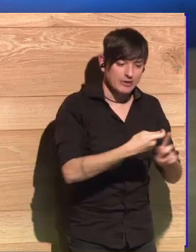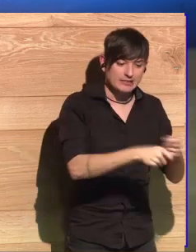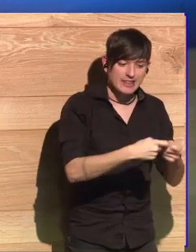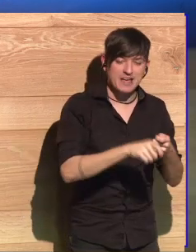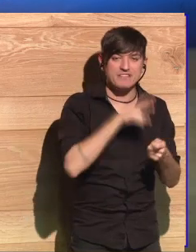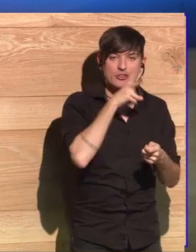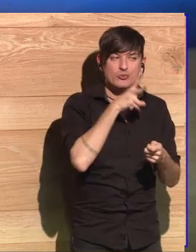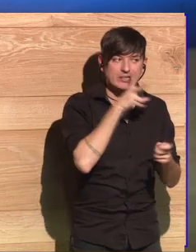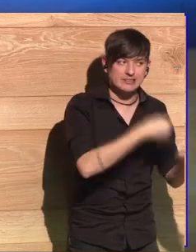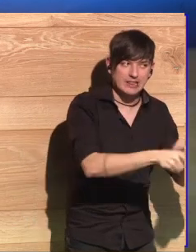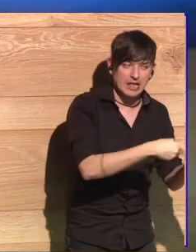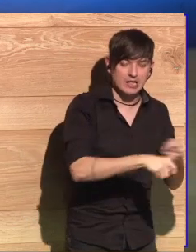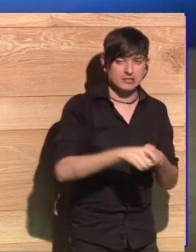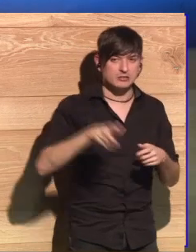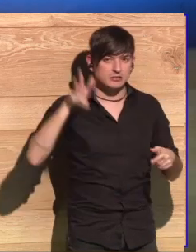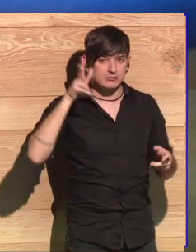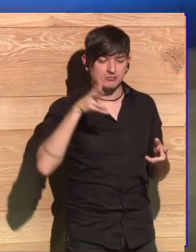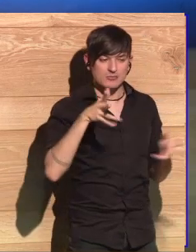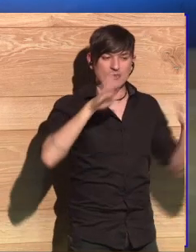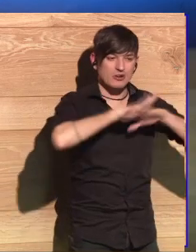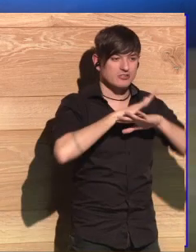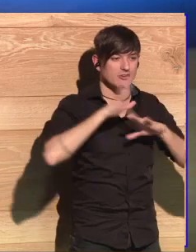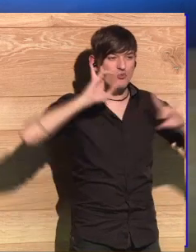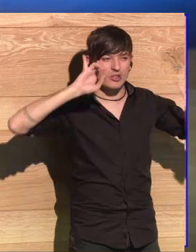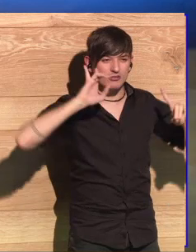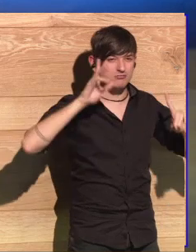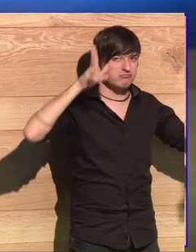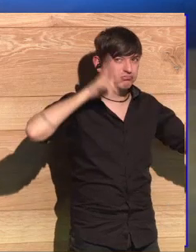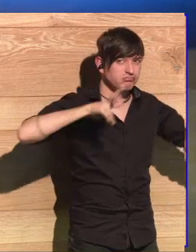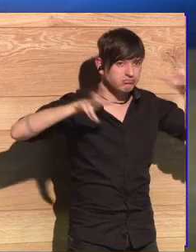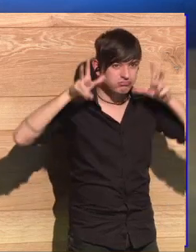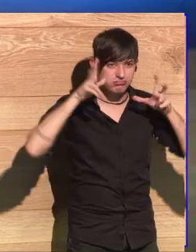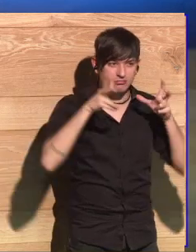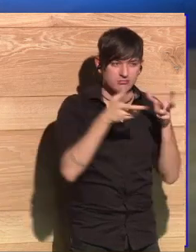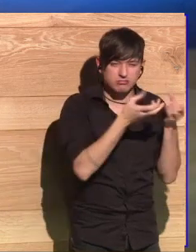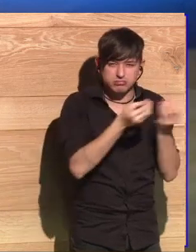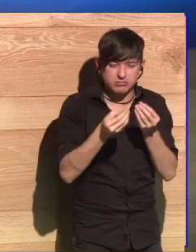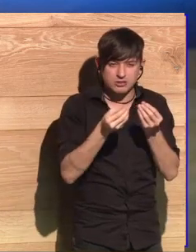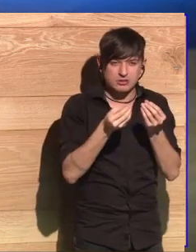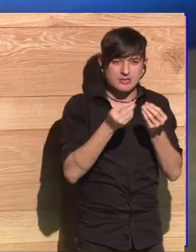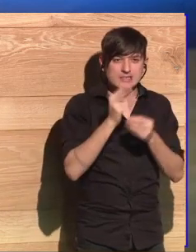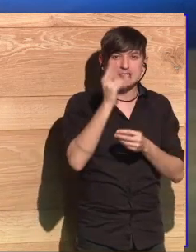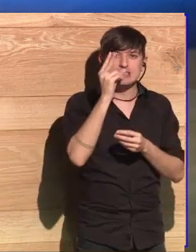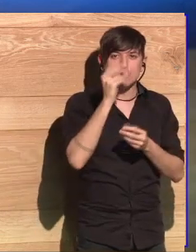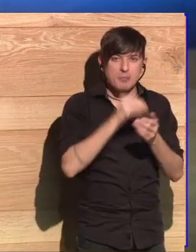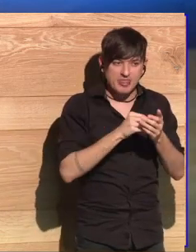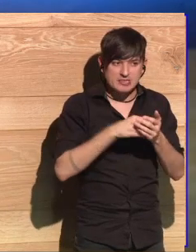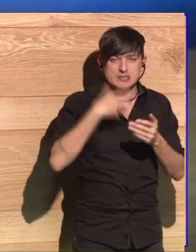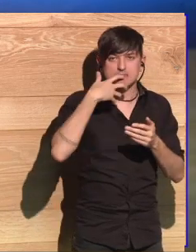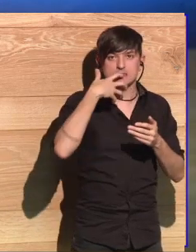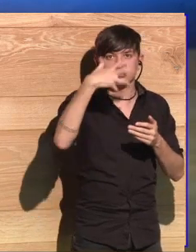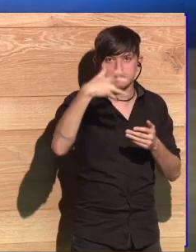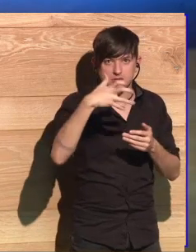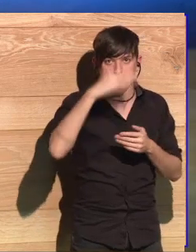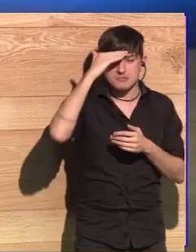night. I think that's probably what I was hearing. And the second time I cried, he came in and he grabbed me out of bed and he took me